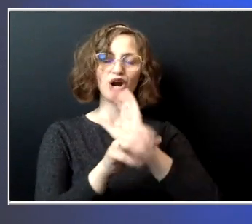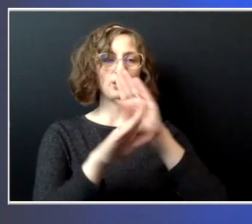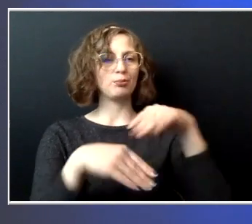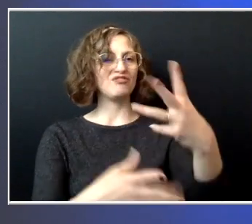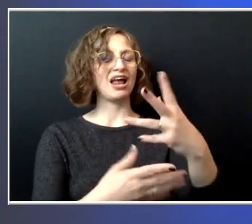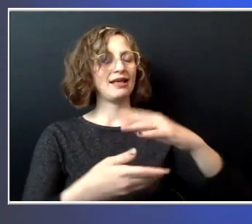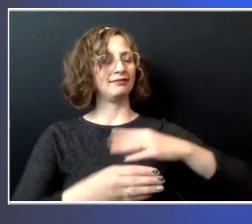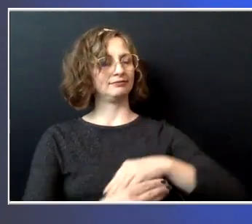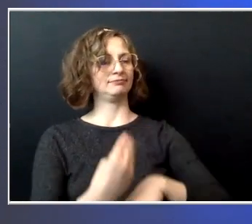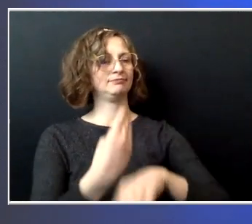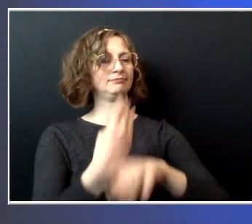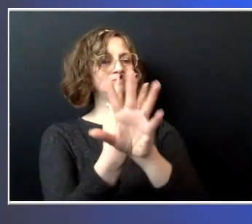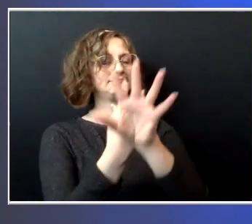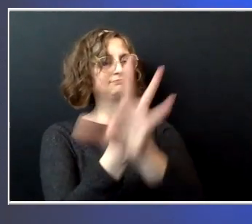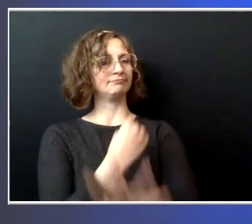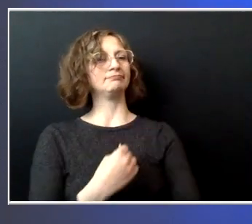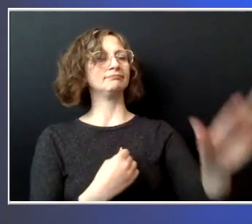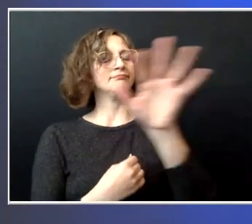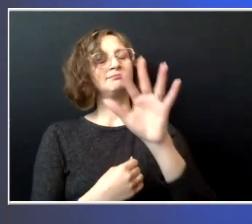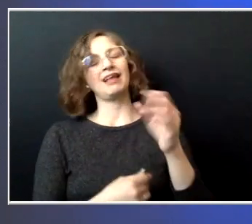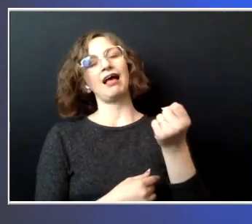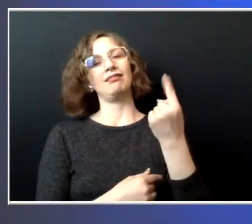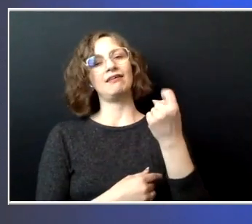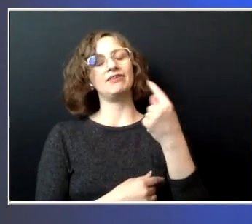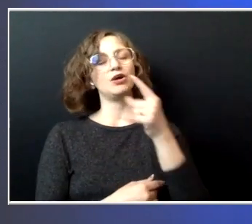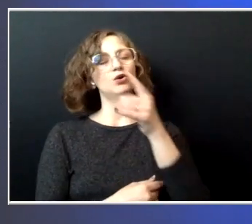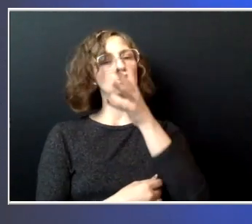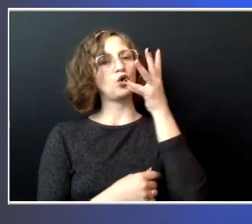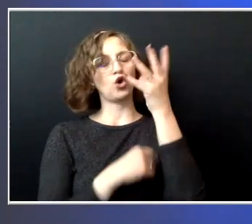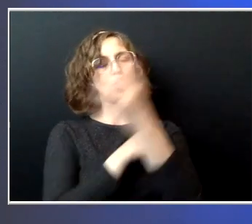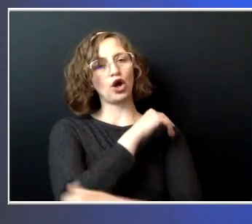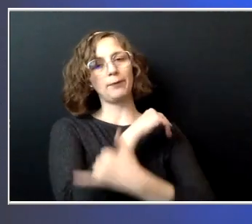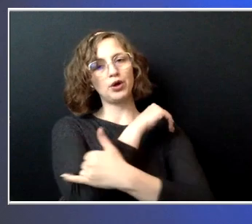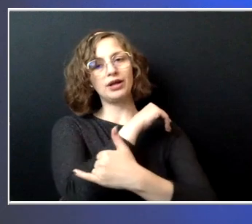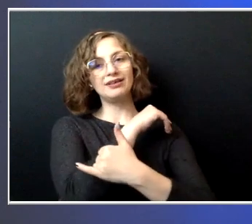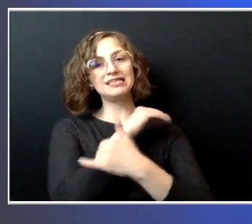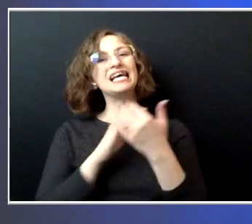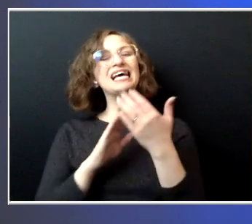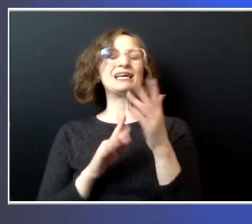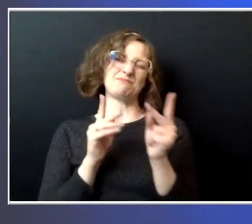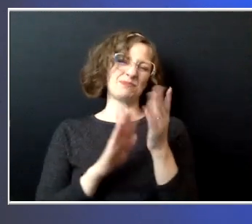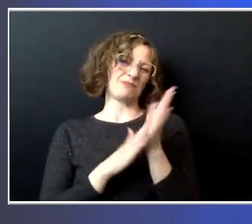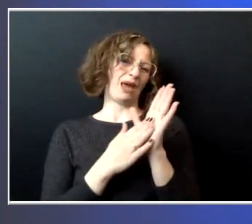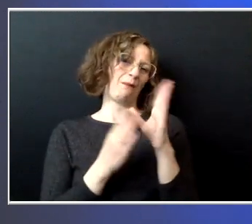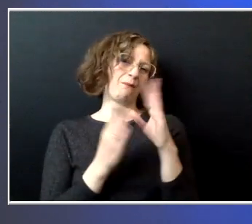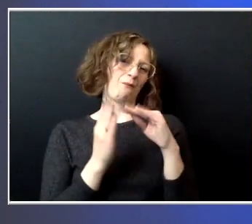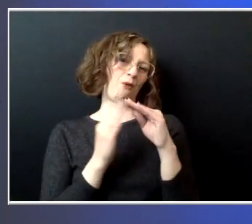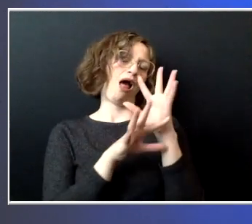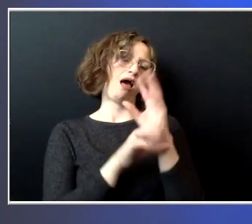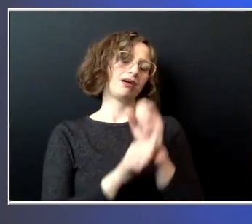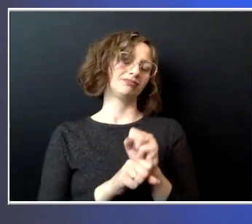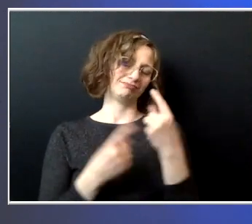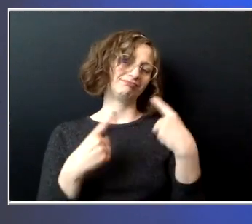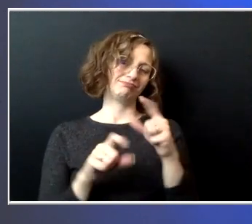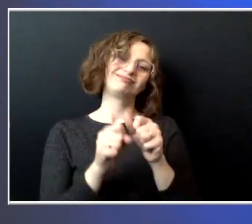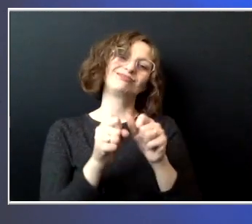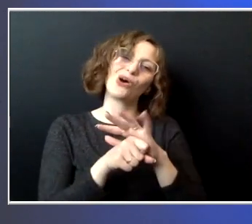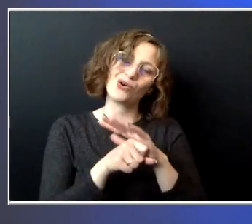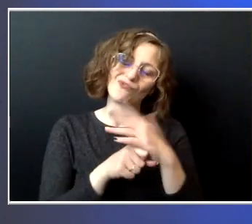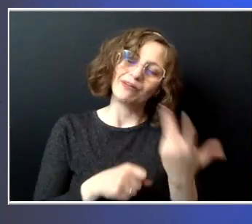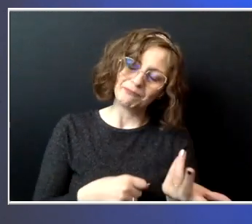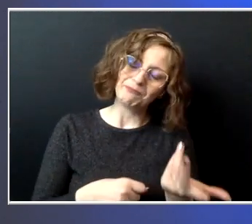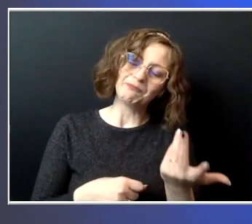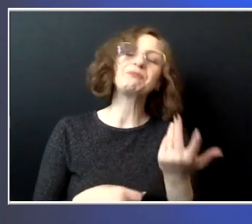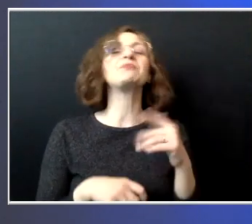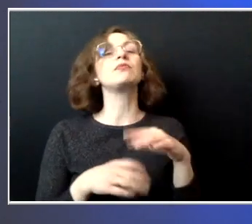communities. And people have certainly got a lot more used to that during and post-COVID. So we can offer those